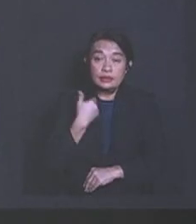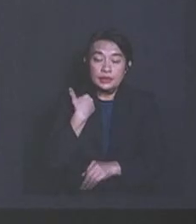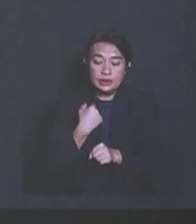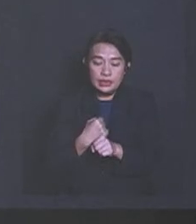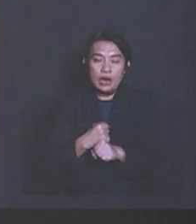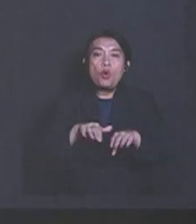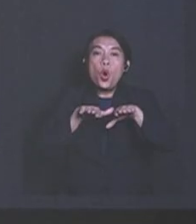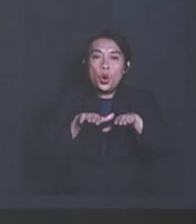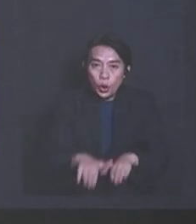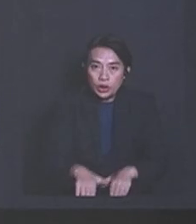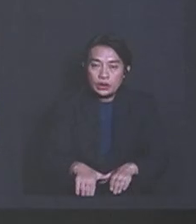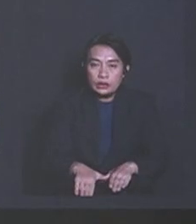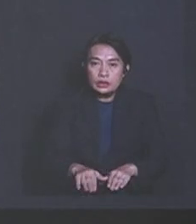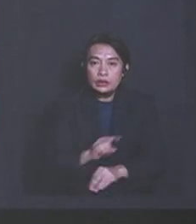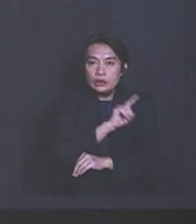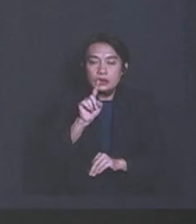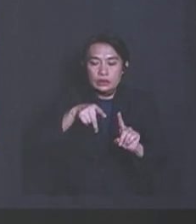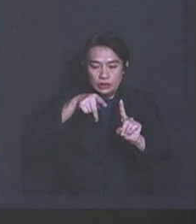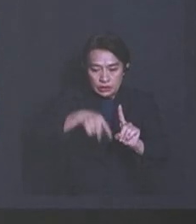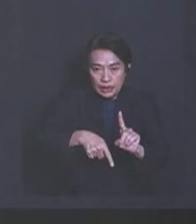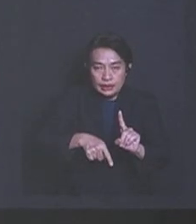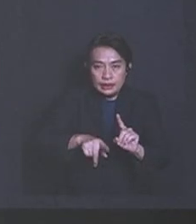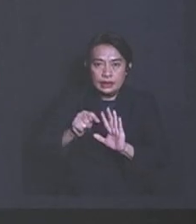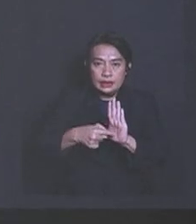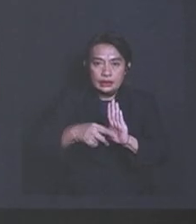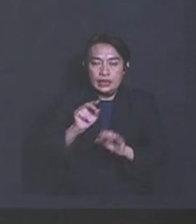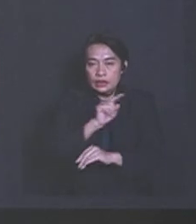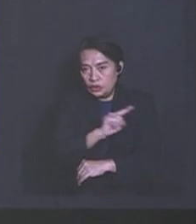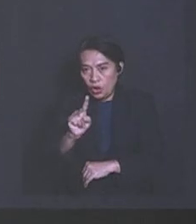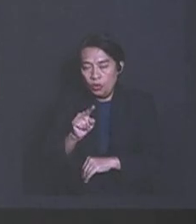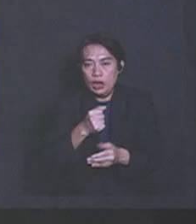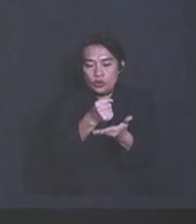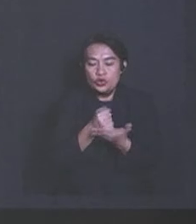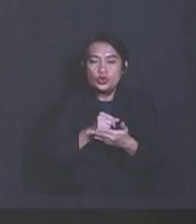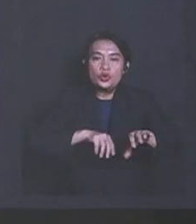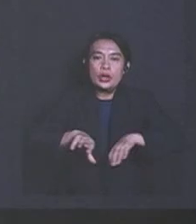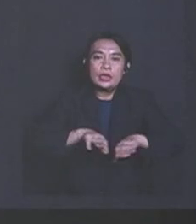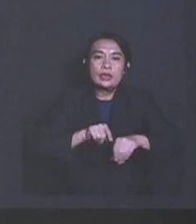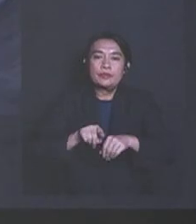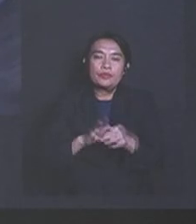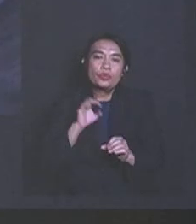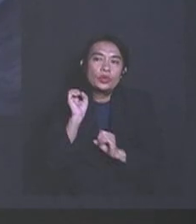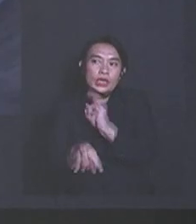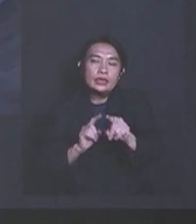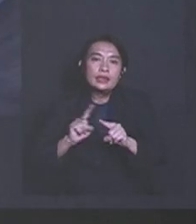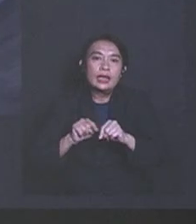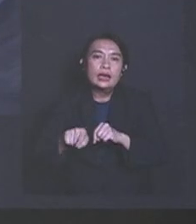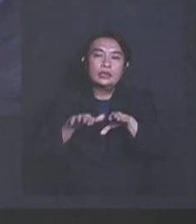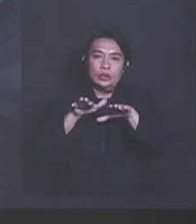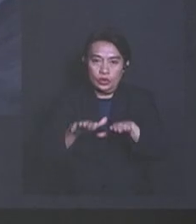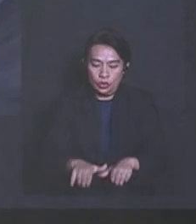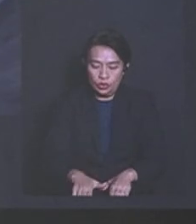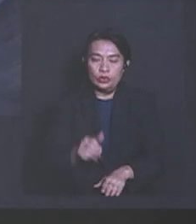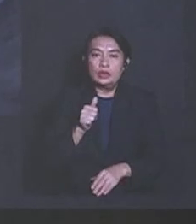it's helped a lot in the big picture of the garbage collector. The